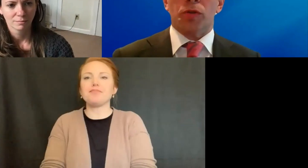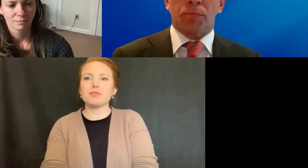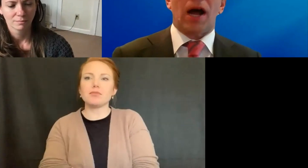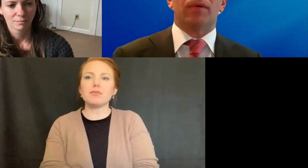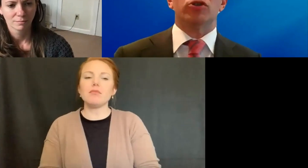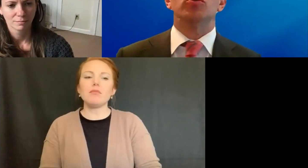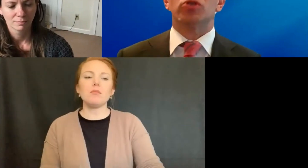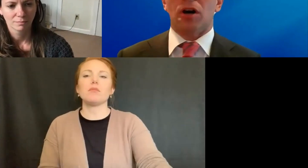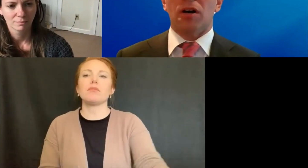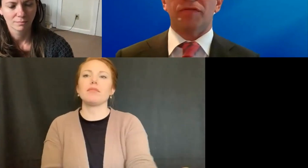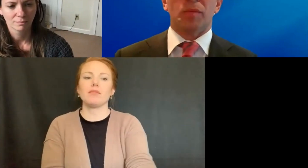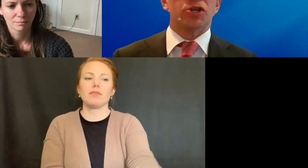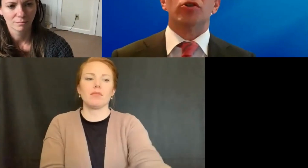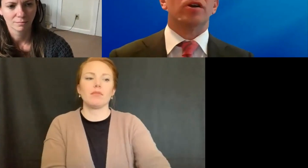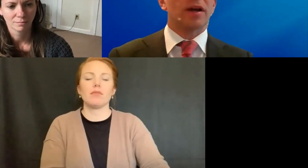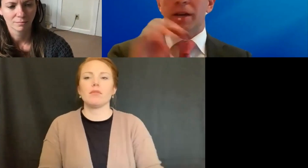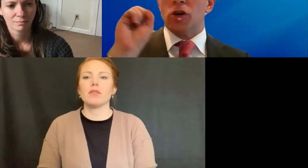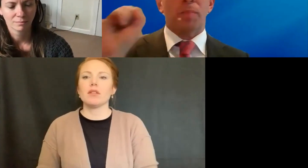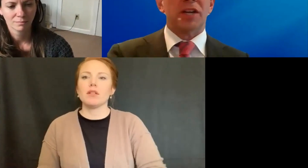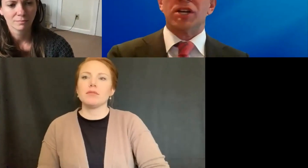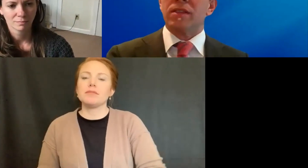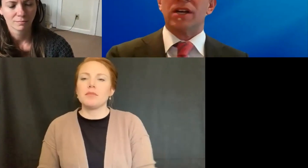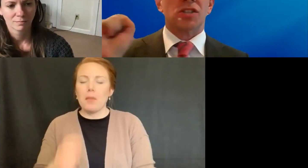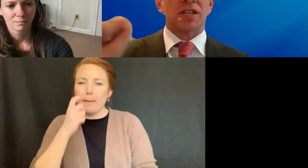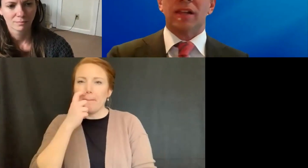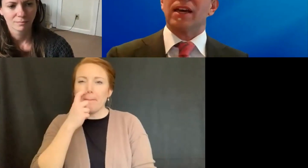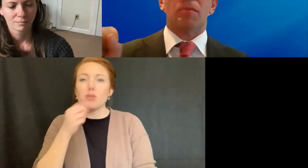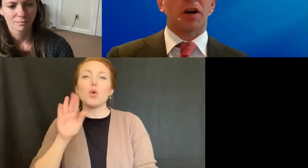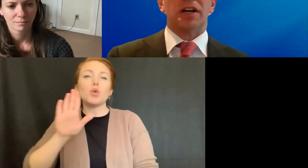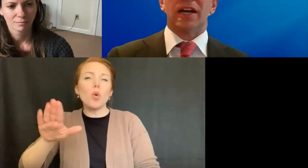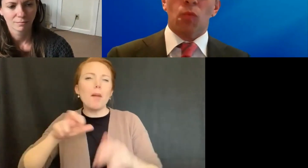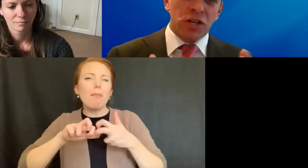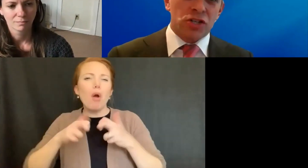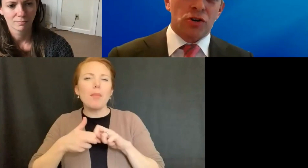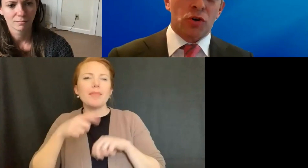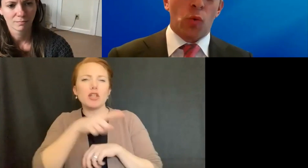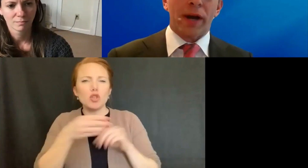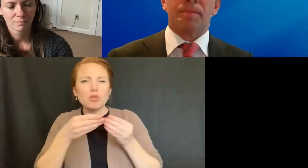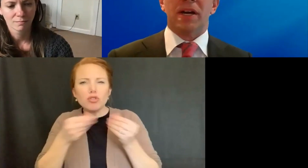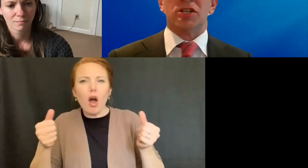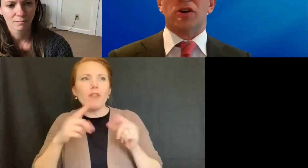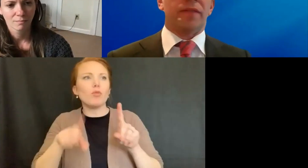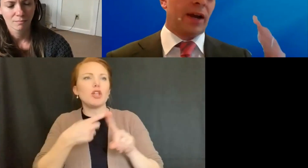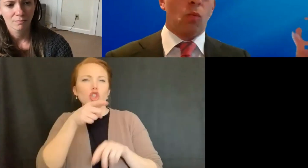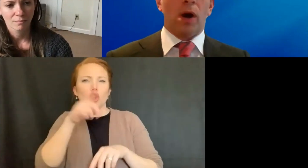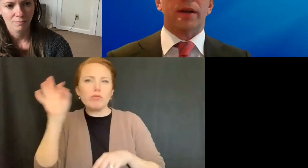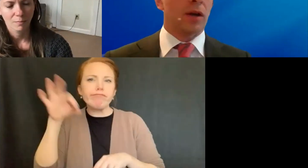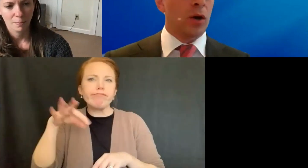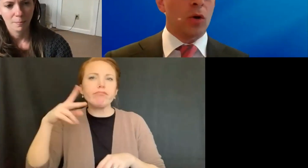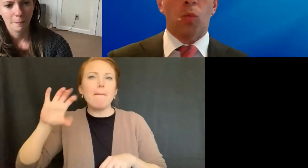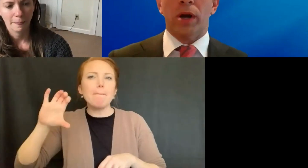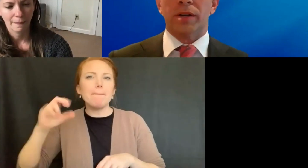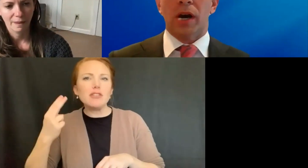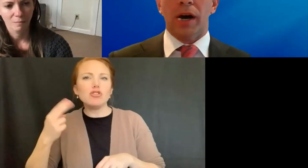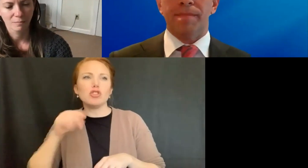encapsulate the problem you solve? Like when you're, pitching this, selling it, marketing it, what is your quick pitch on like